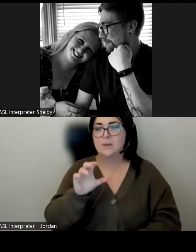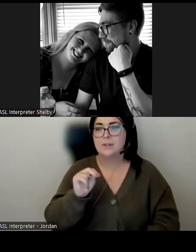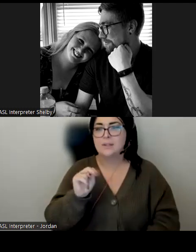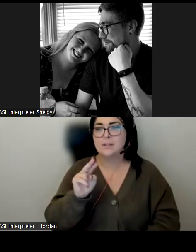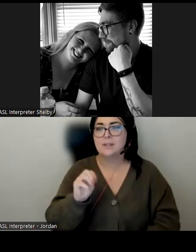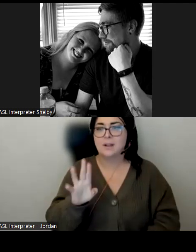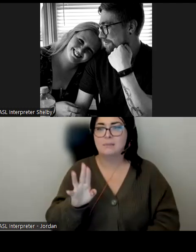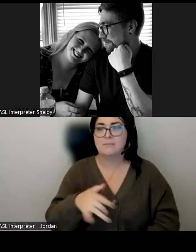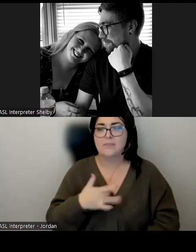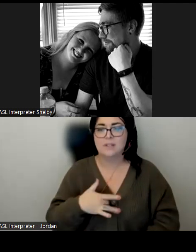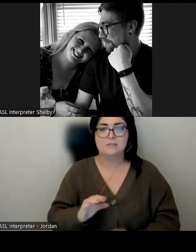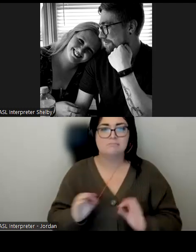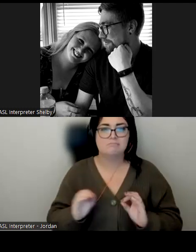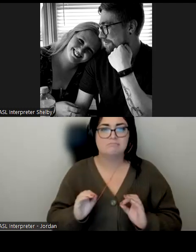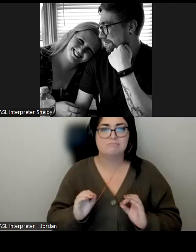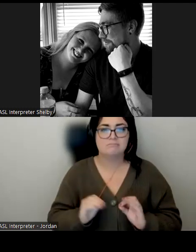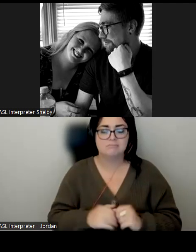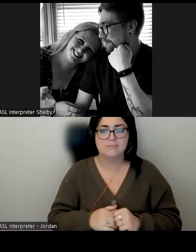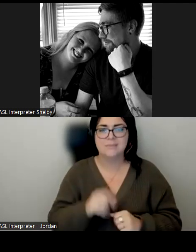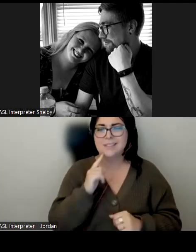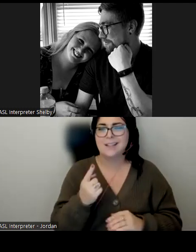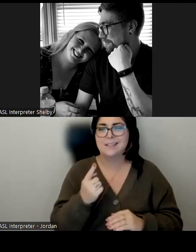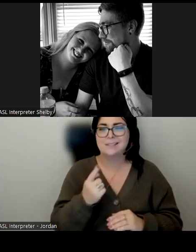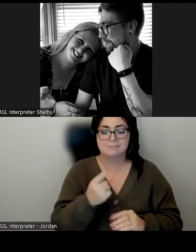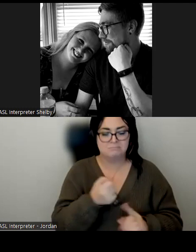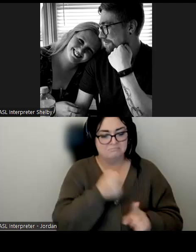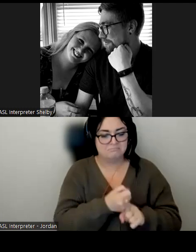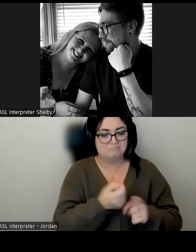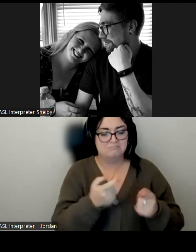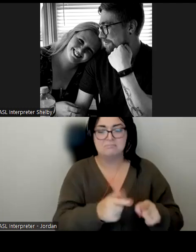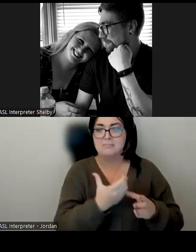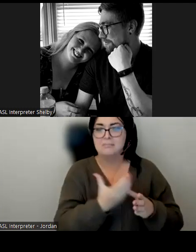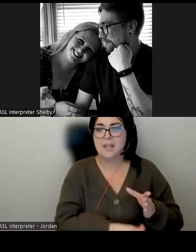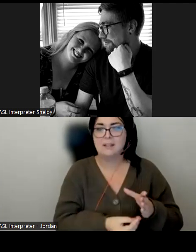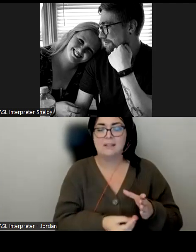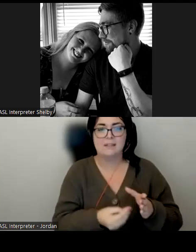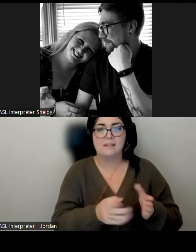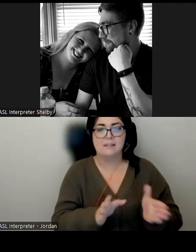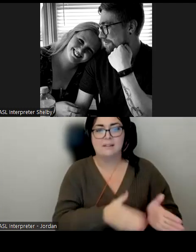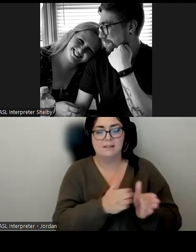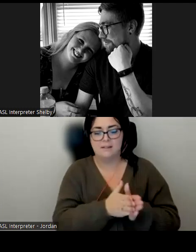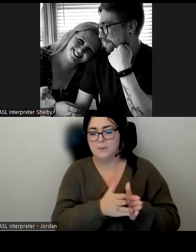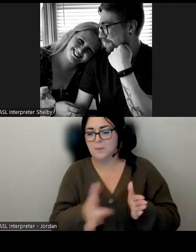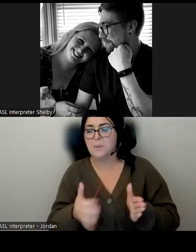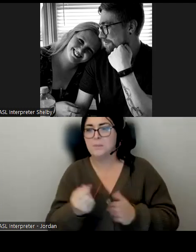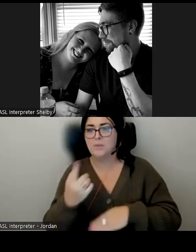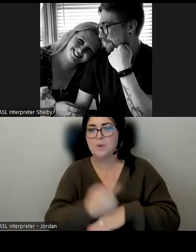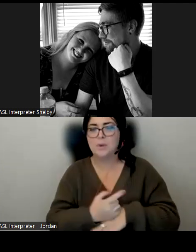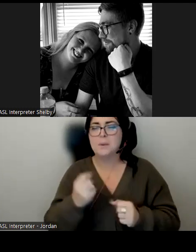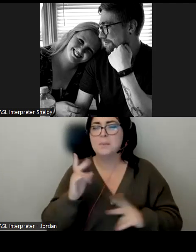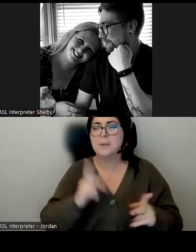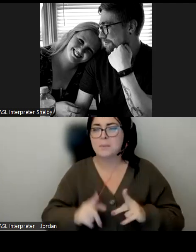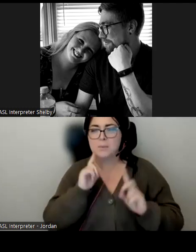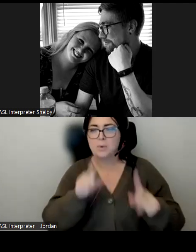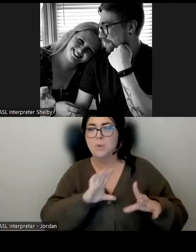weeks immediately after the death. So a lot of people in grief support groups, a lot of